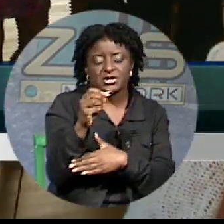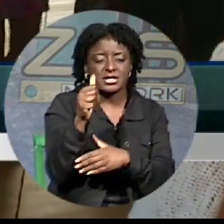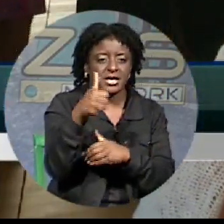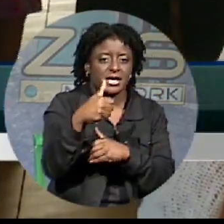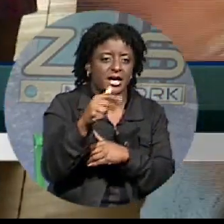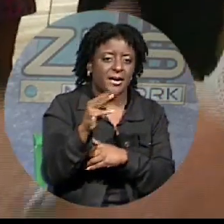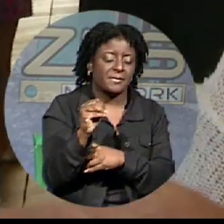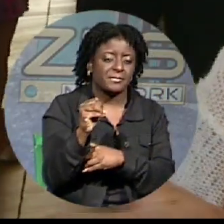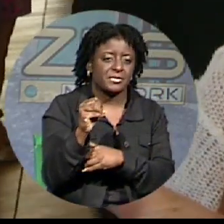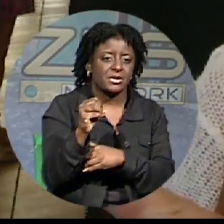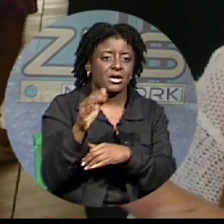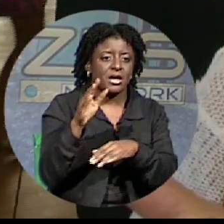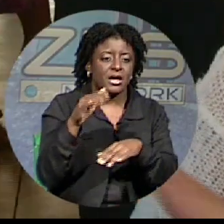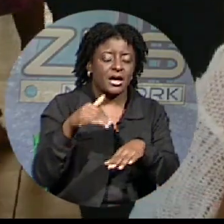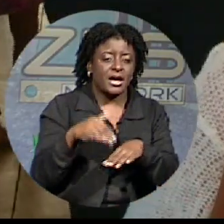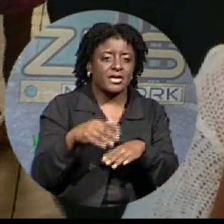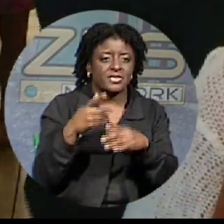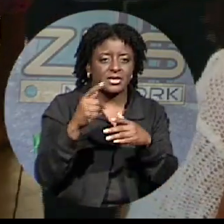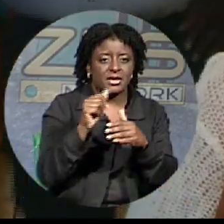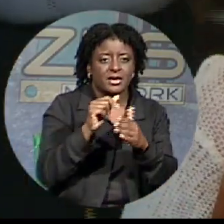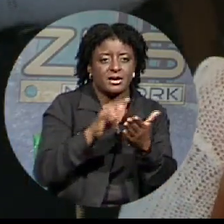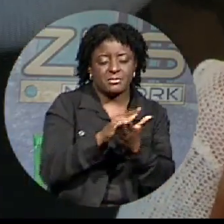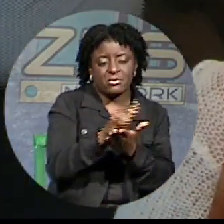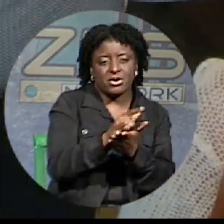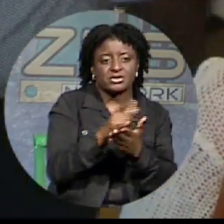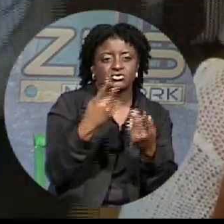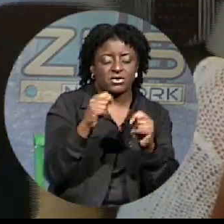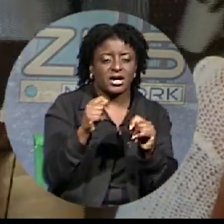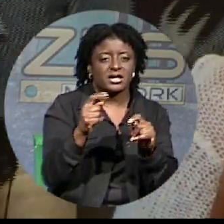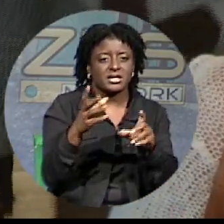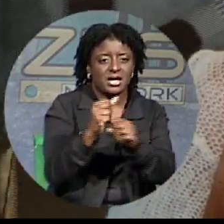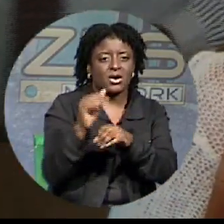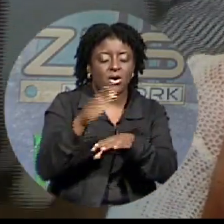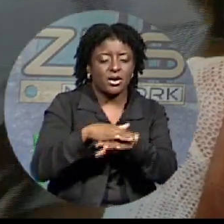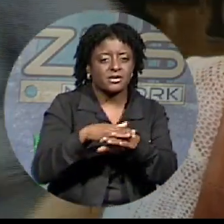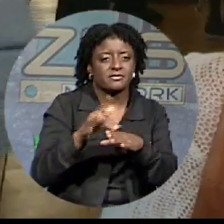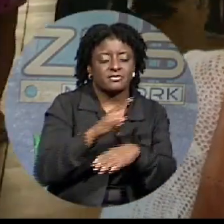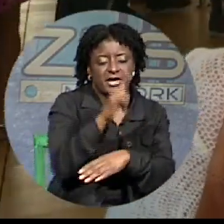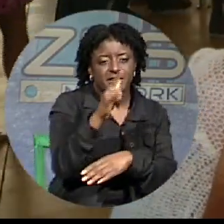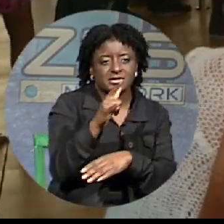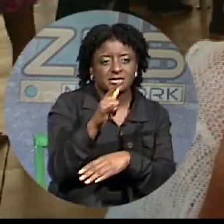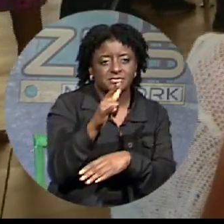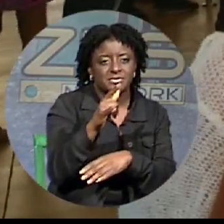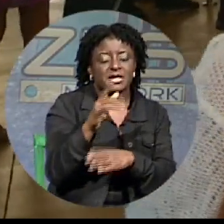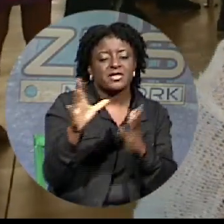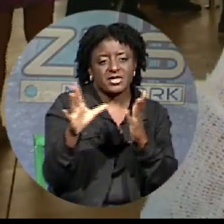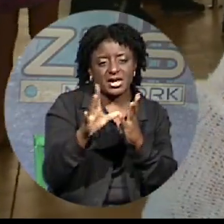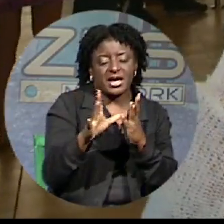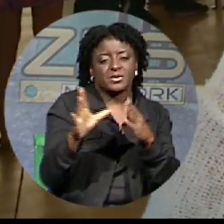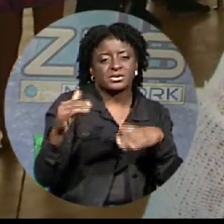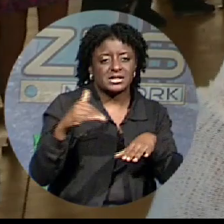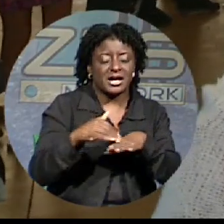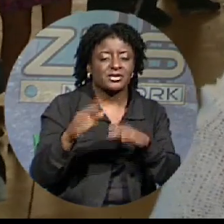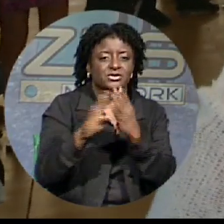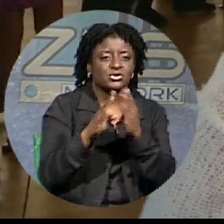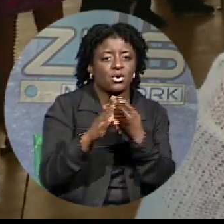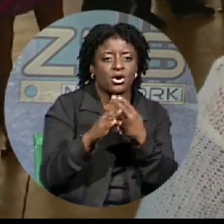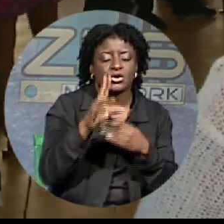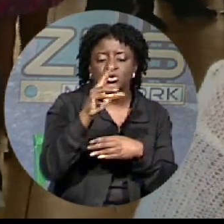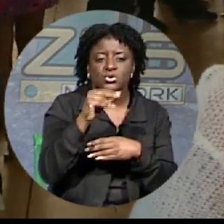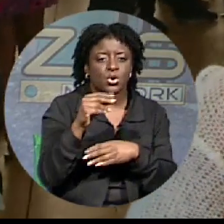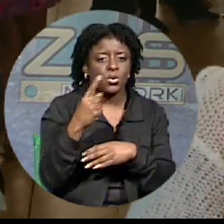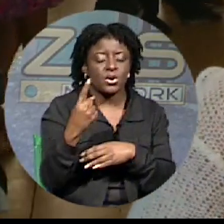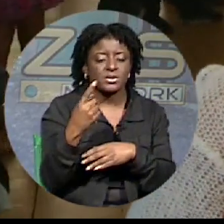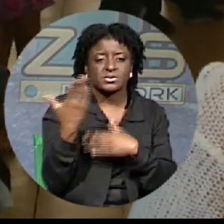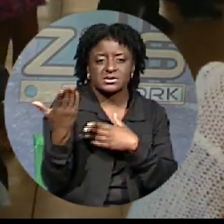The queue was already almost out the door. There's very little help, no one in charge, absolute chaos. Basically, we ended up just going